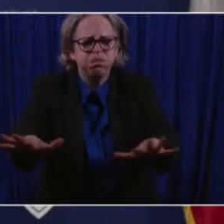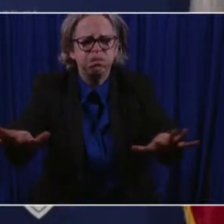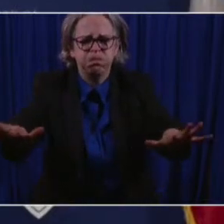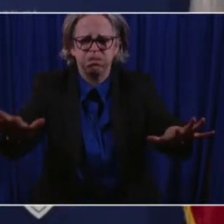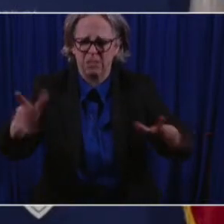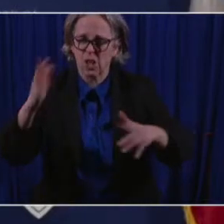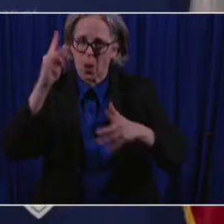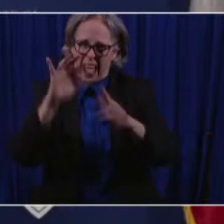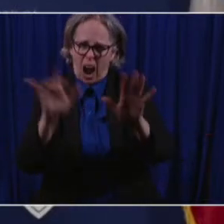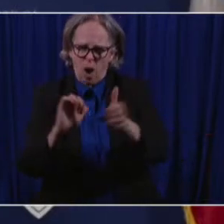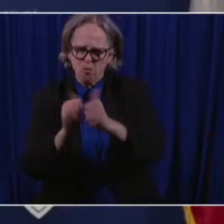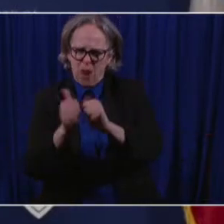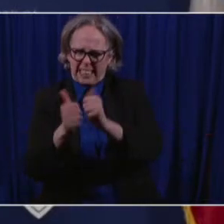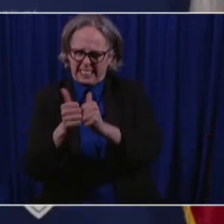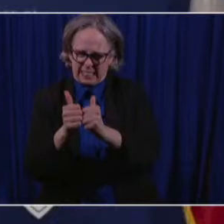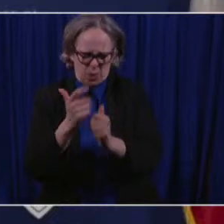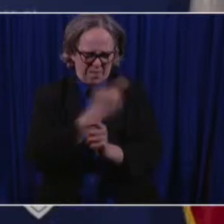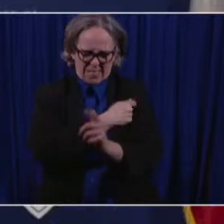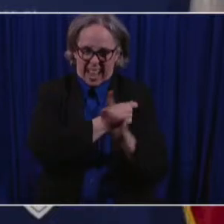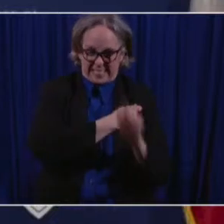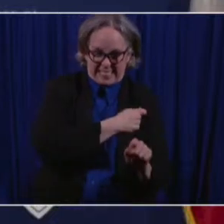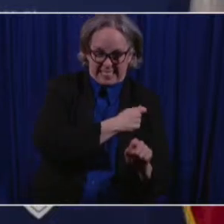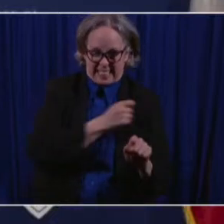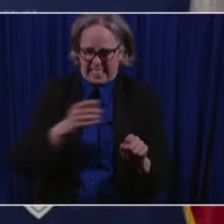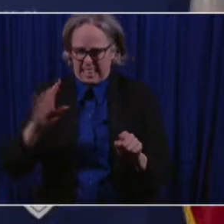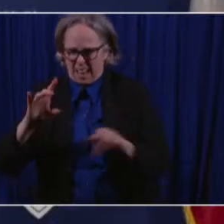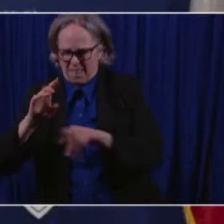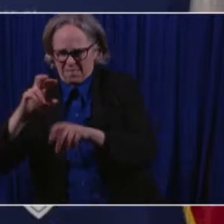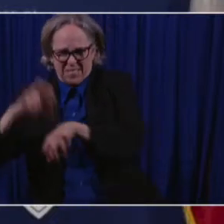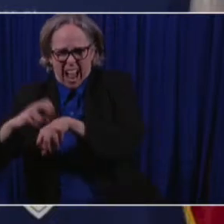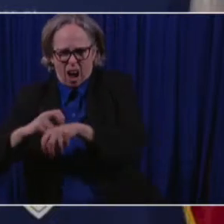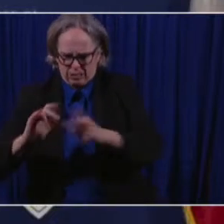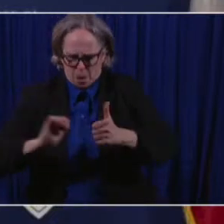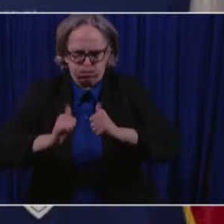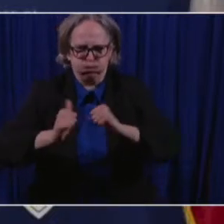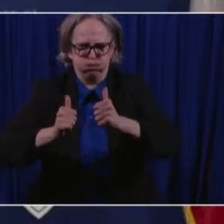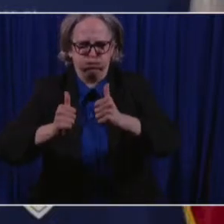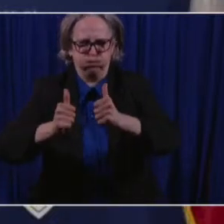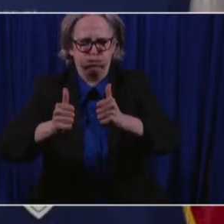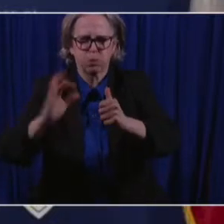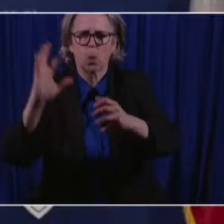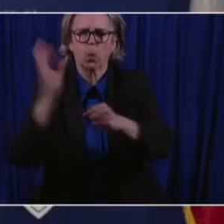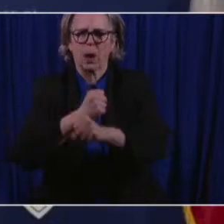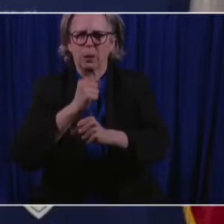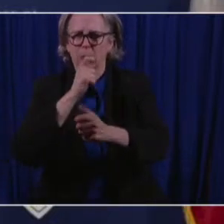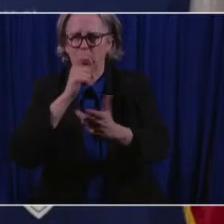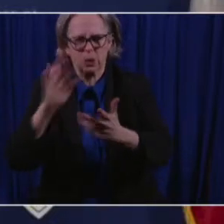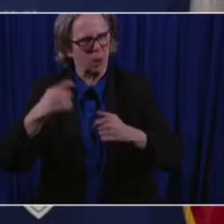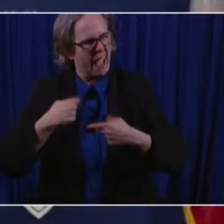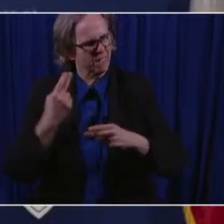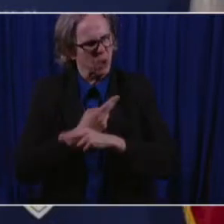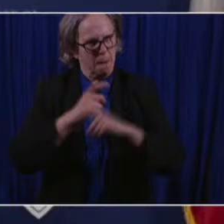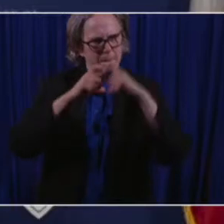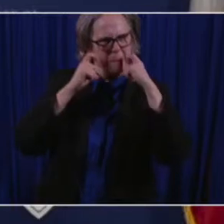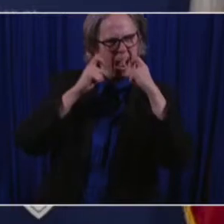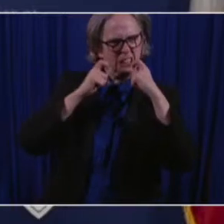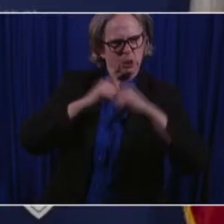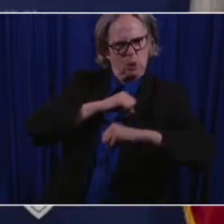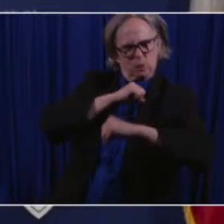got to stay with basics. We got to keep the mask on. We got to keep some distance. We got to be careful.